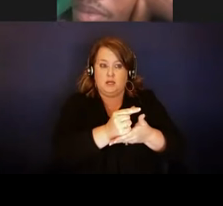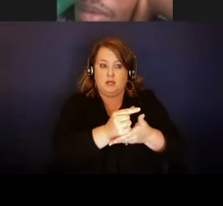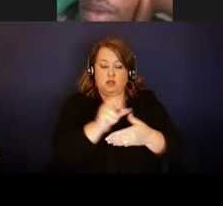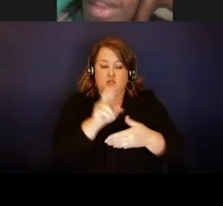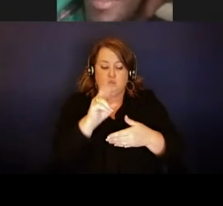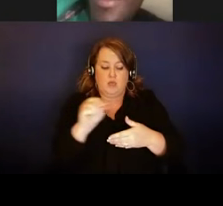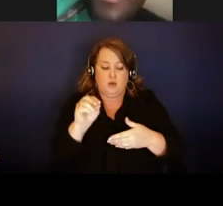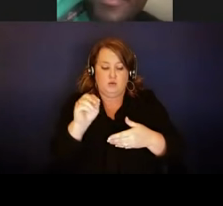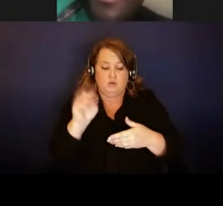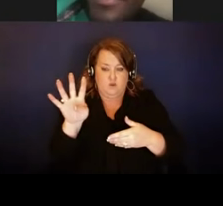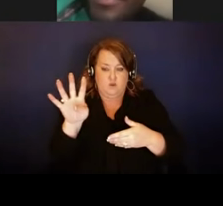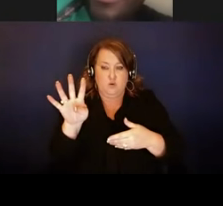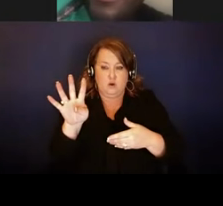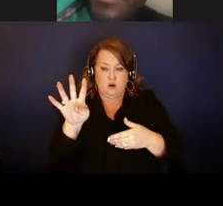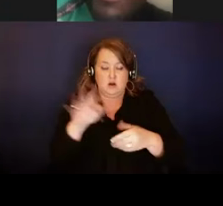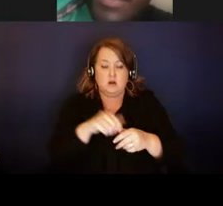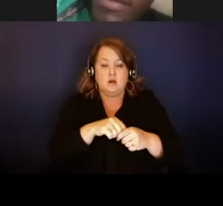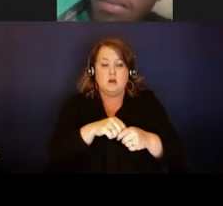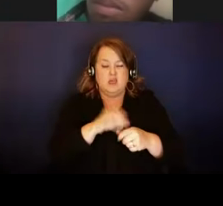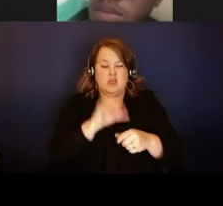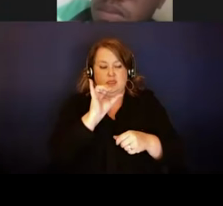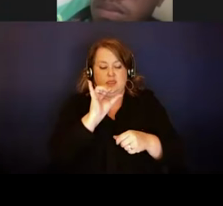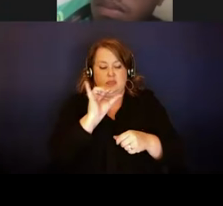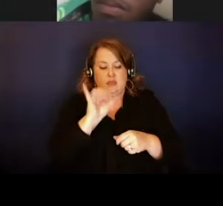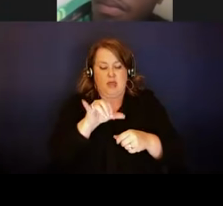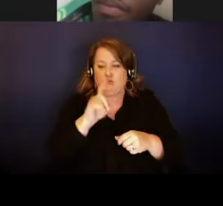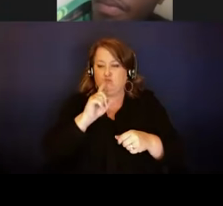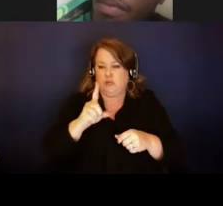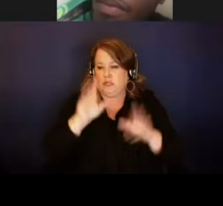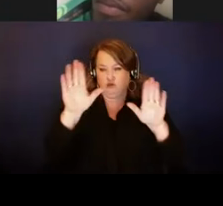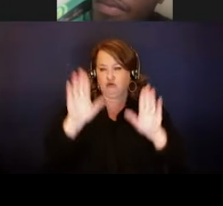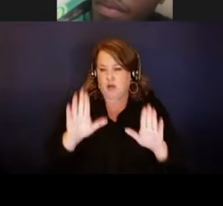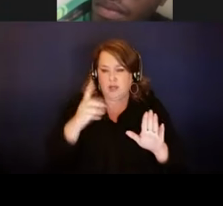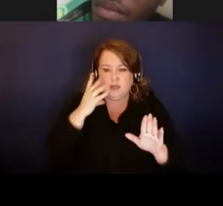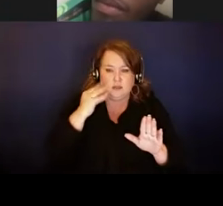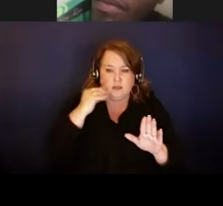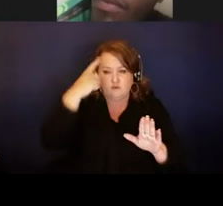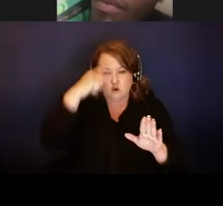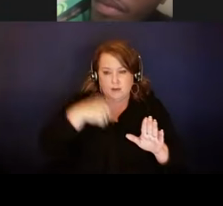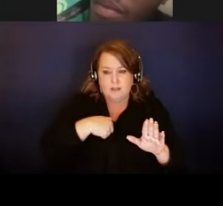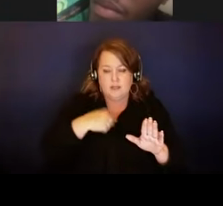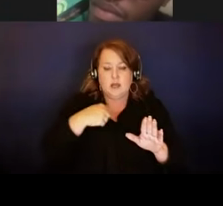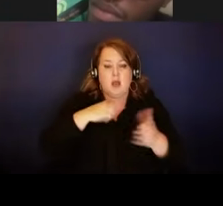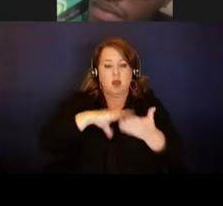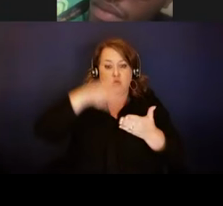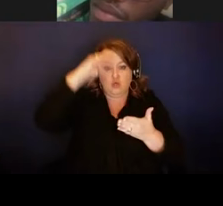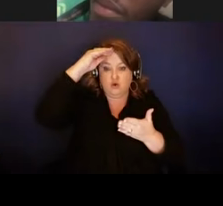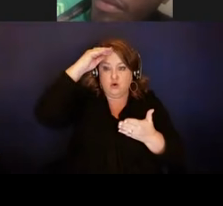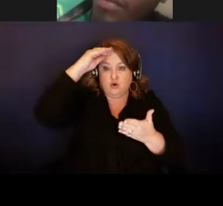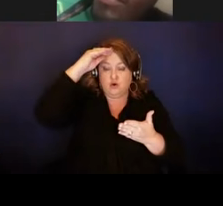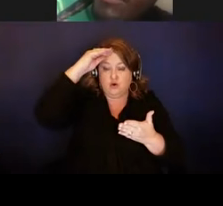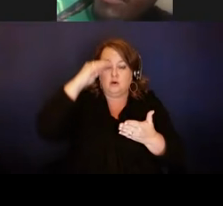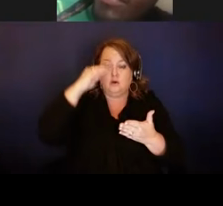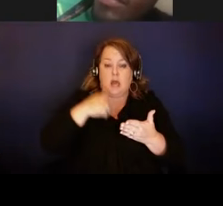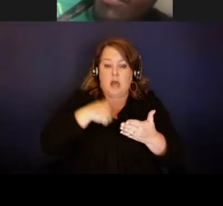2004, and that was really great for me I learned how to, I